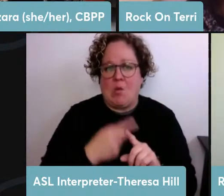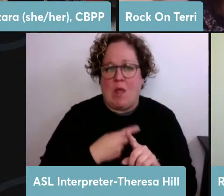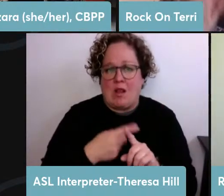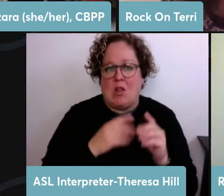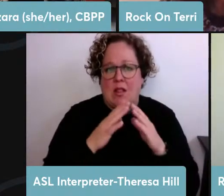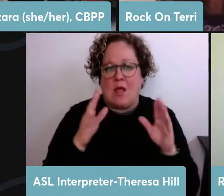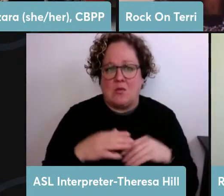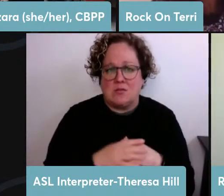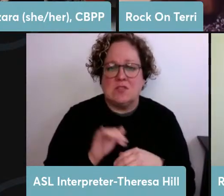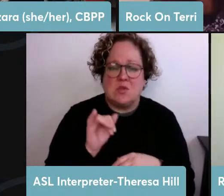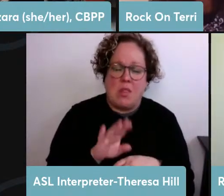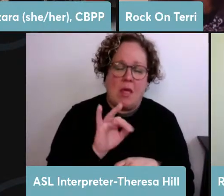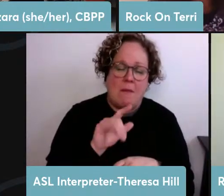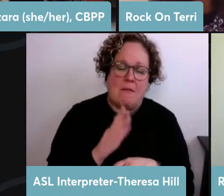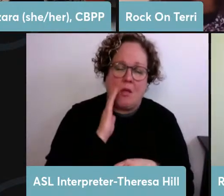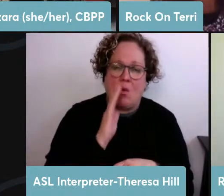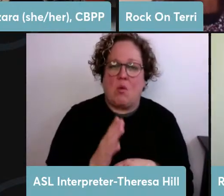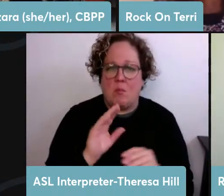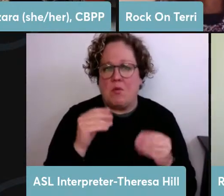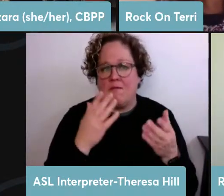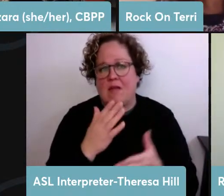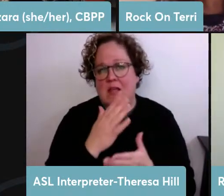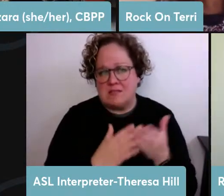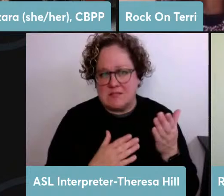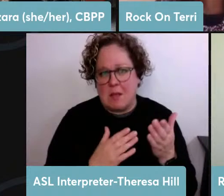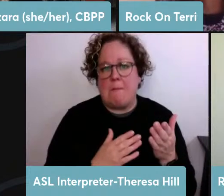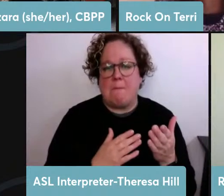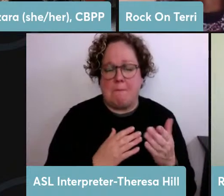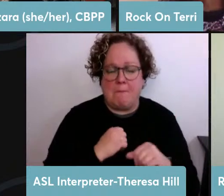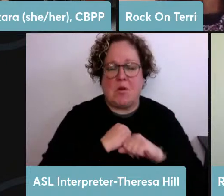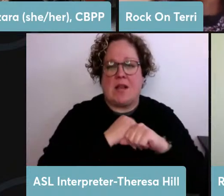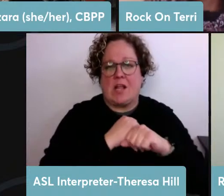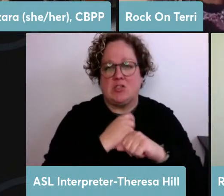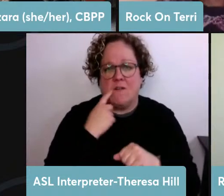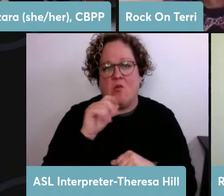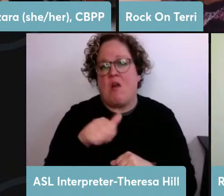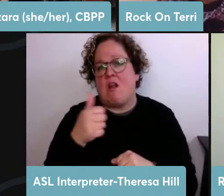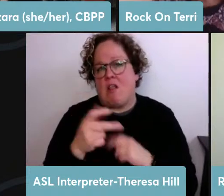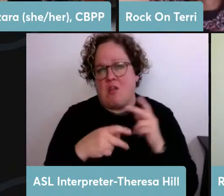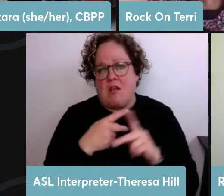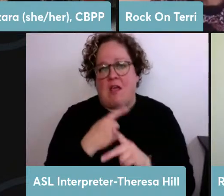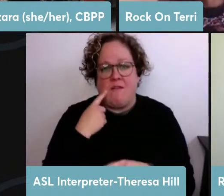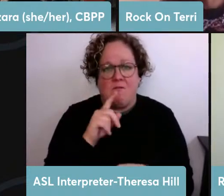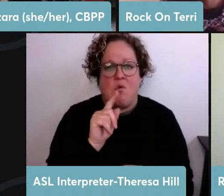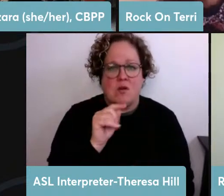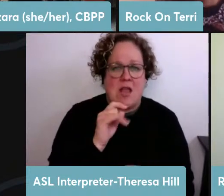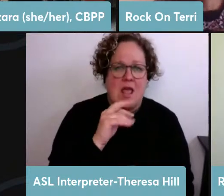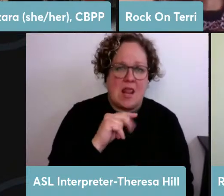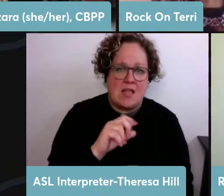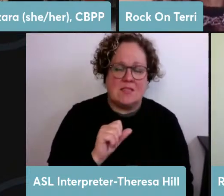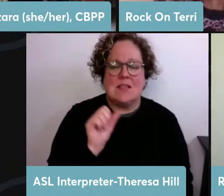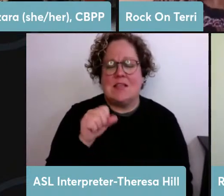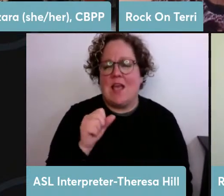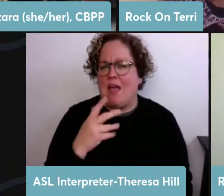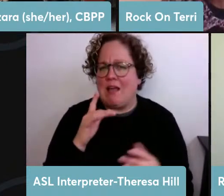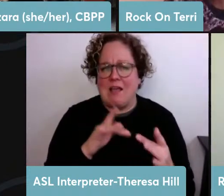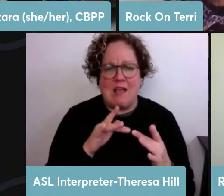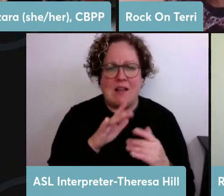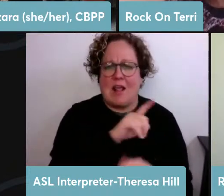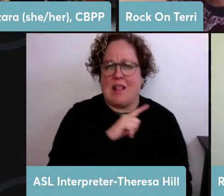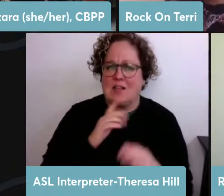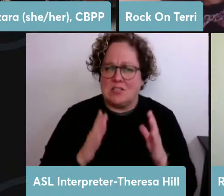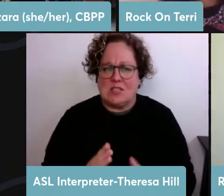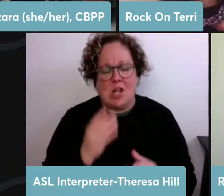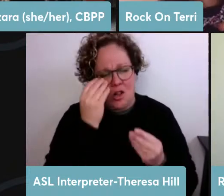this bill would provide some protection of another type for tenants. So yeah, reach out to legislatures, let them know that